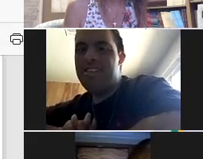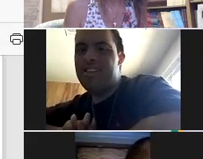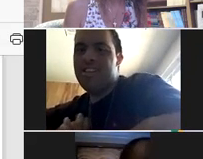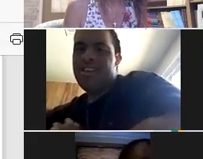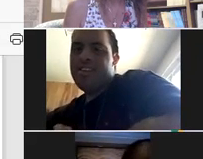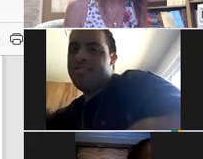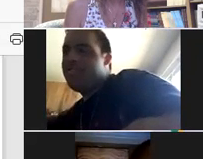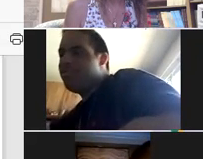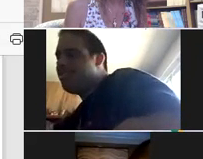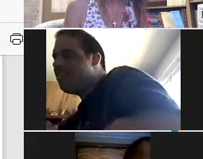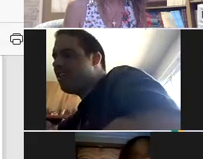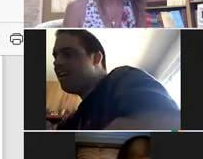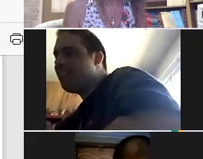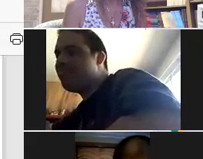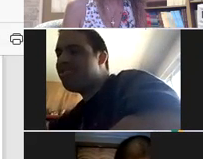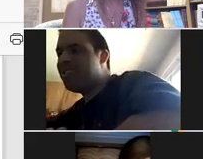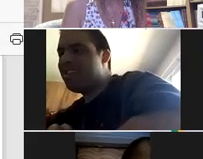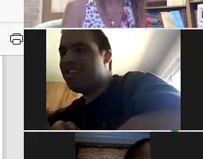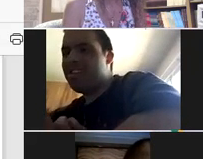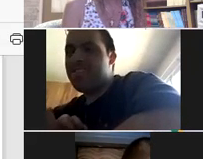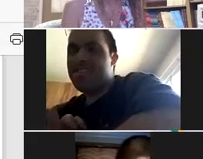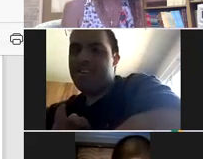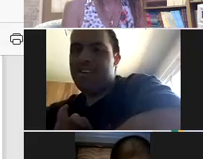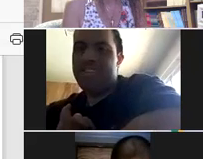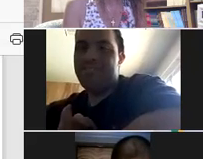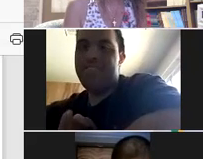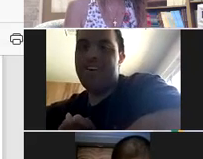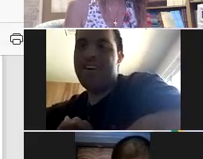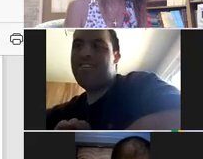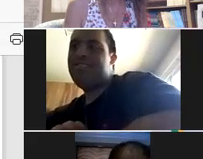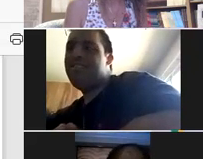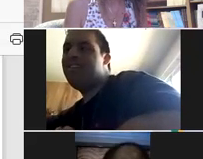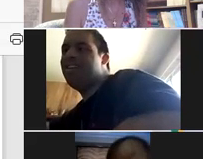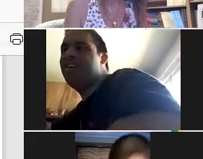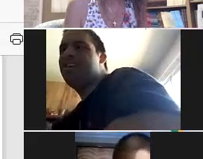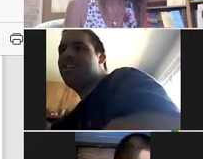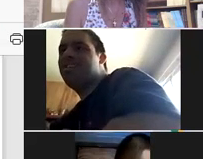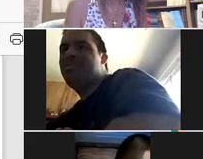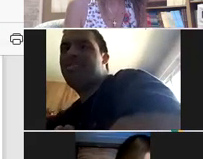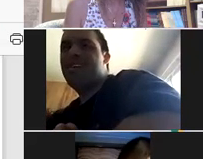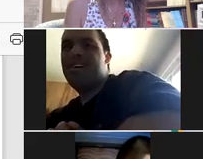Tuning, loss of house, and fire,